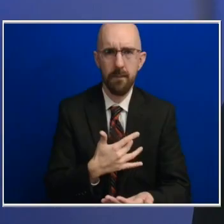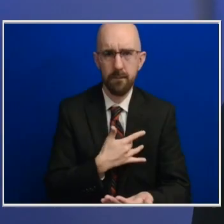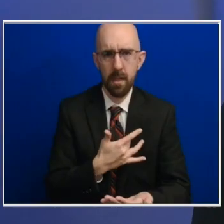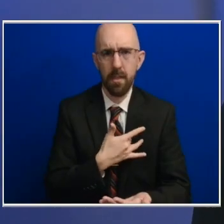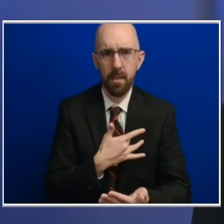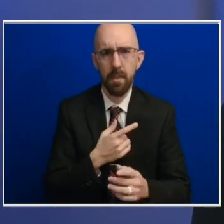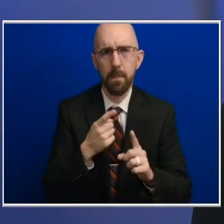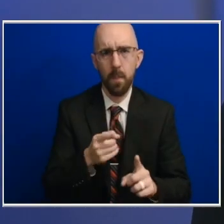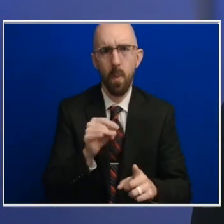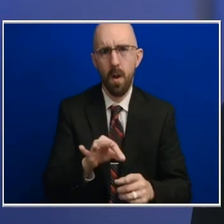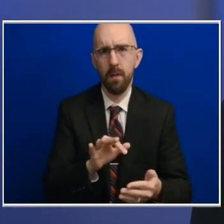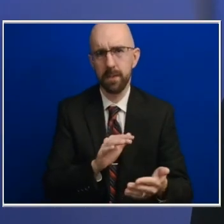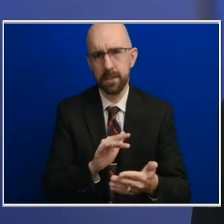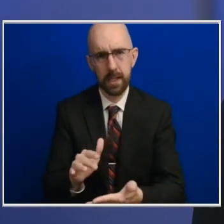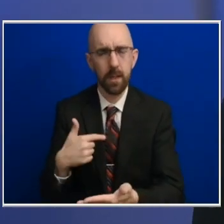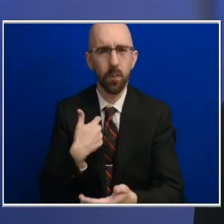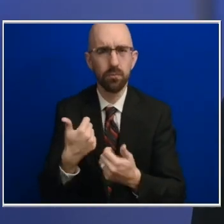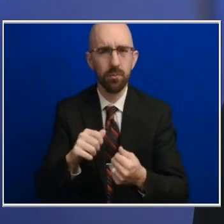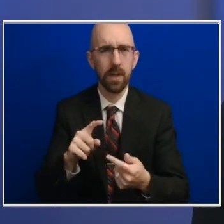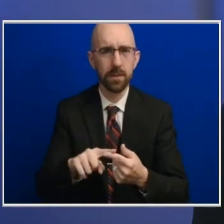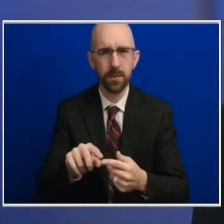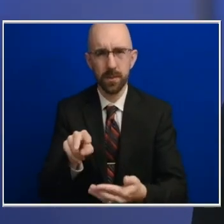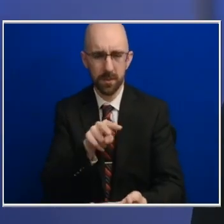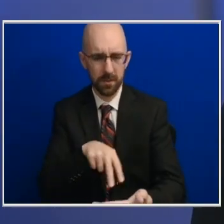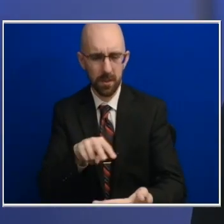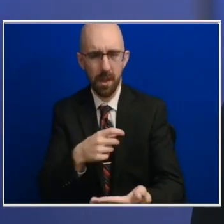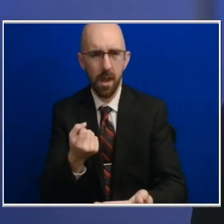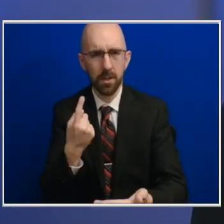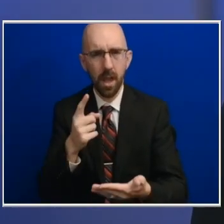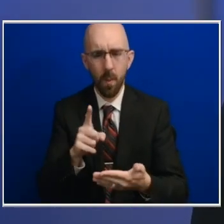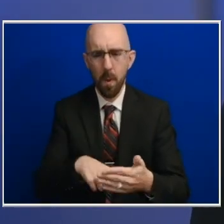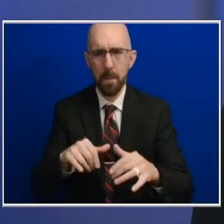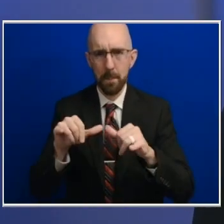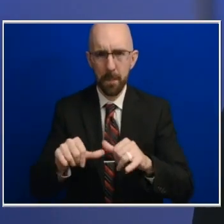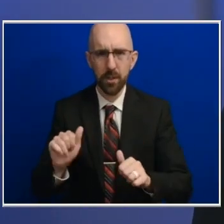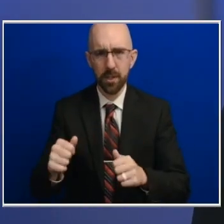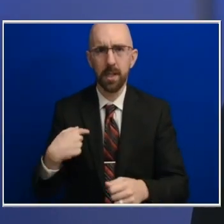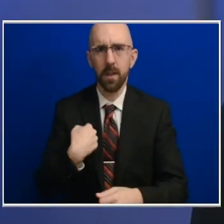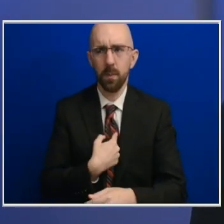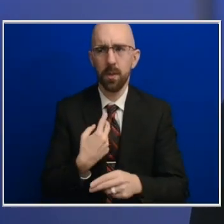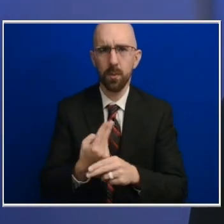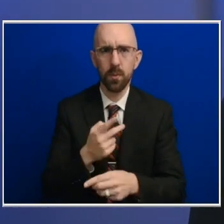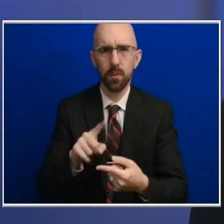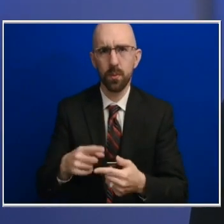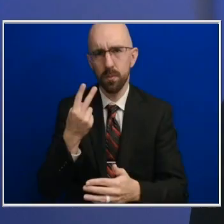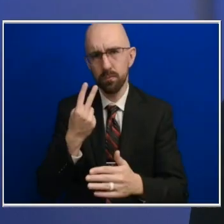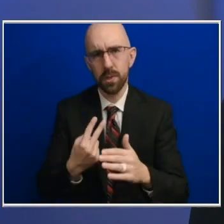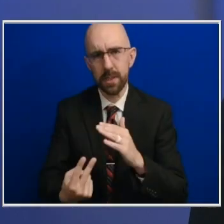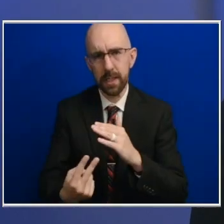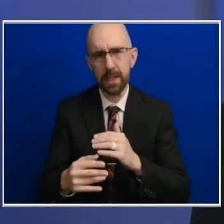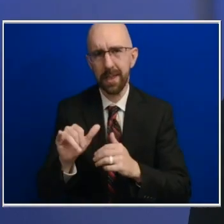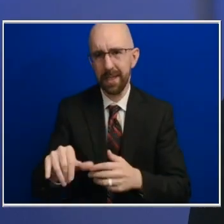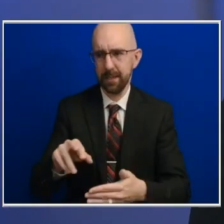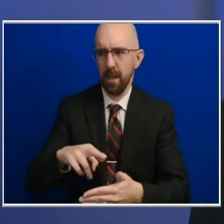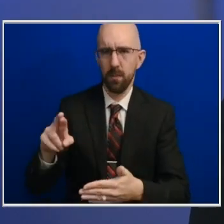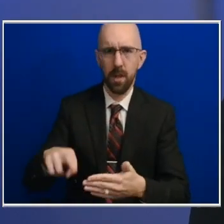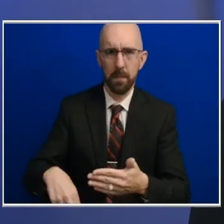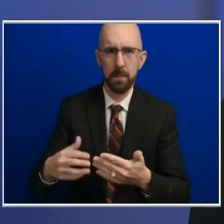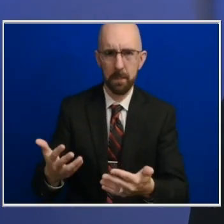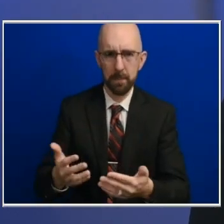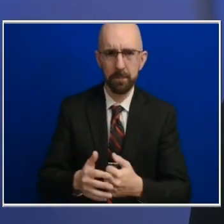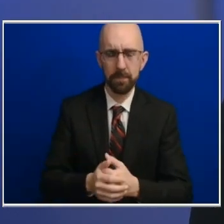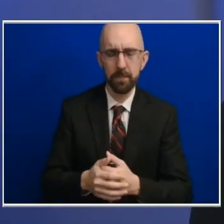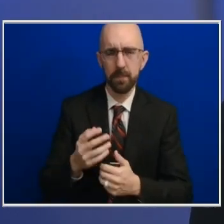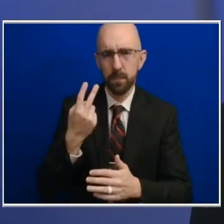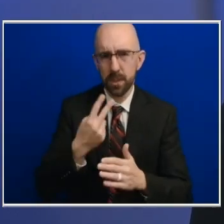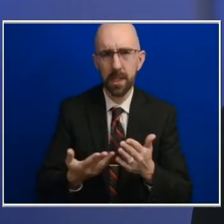study is we're trying to understand what measures can we use to predict these outcomes, to predict what's